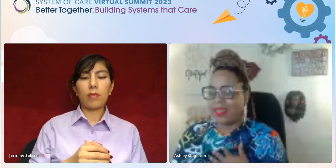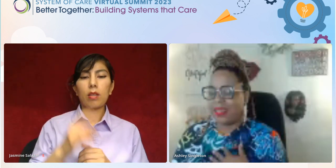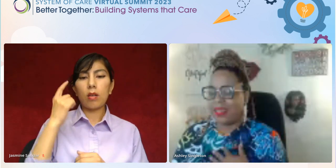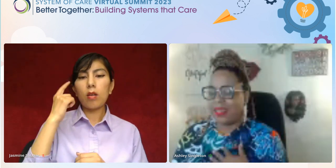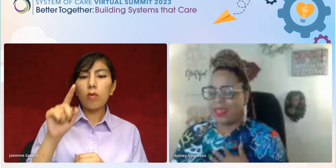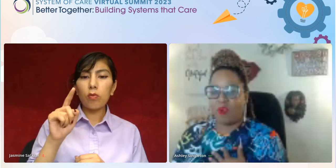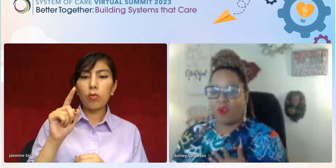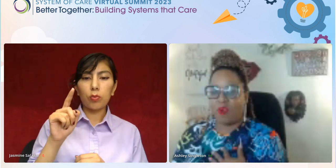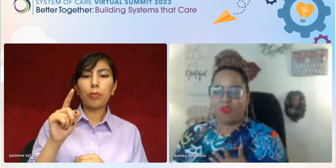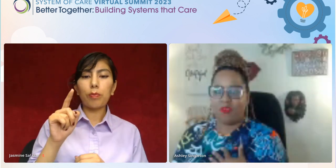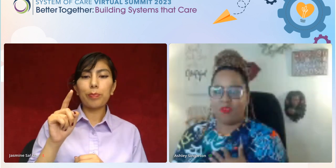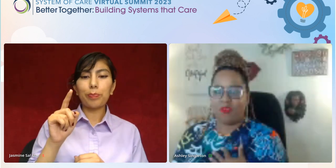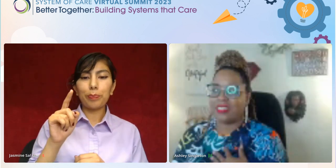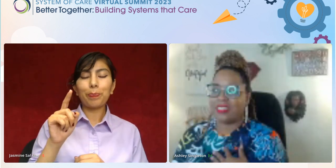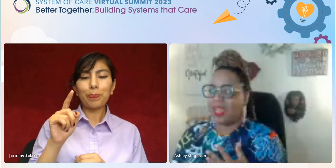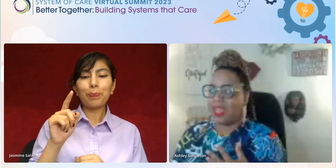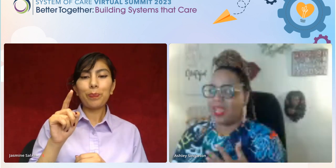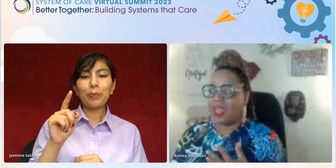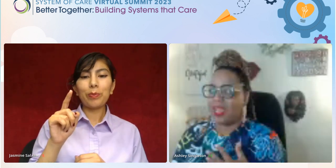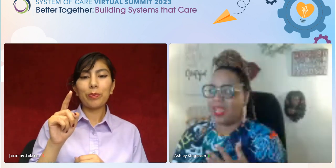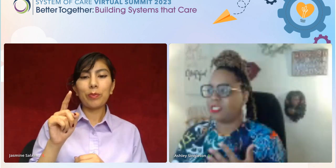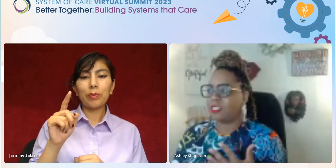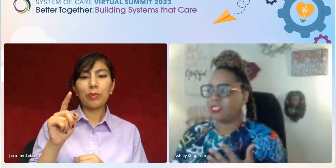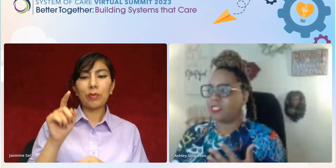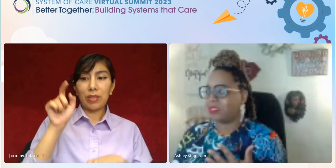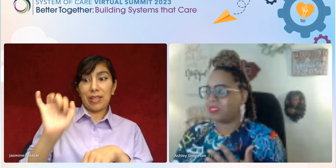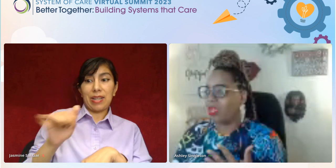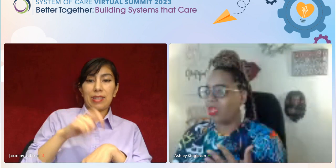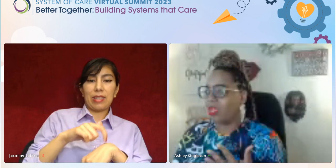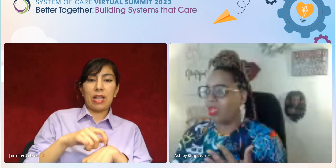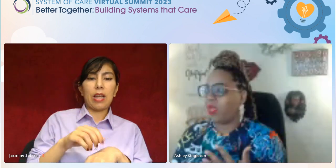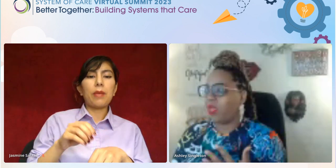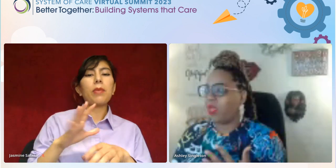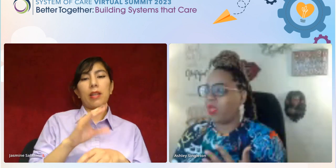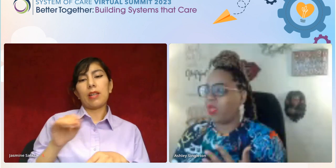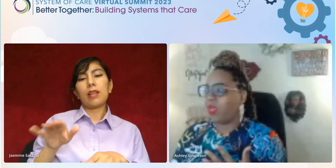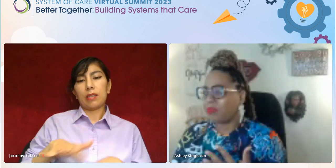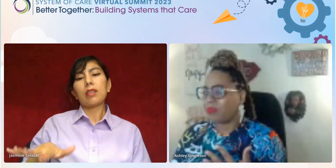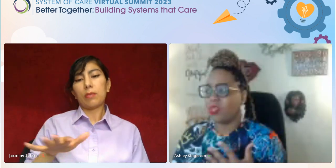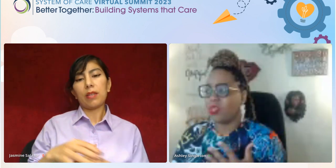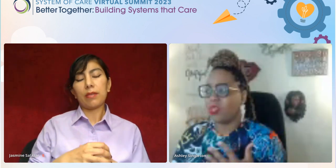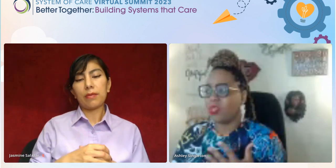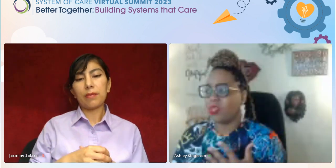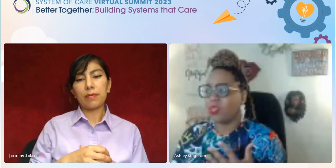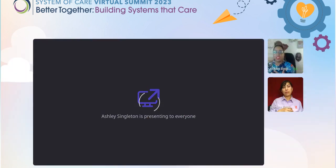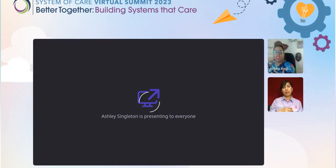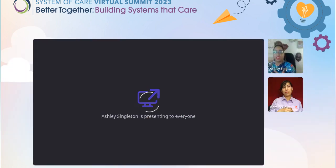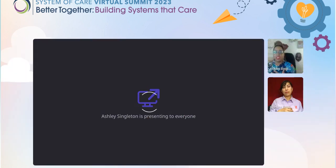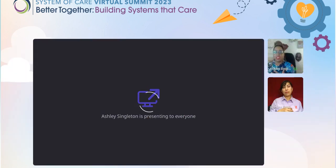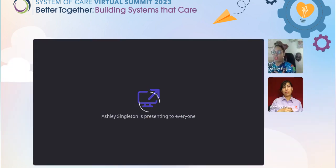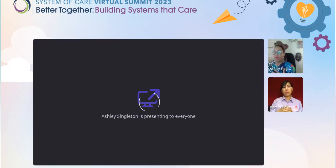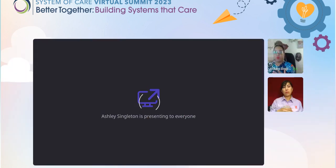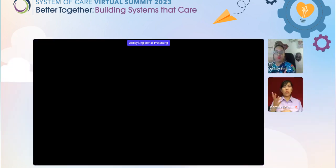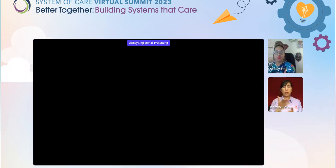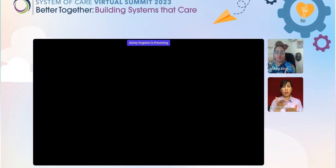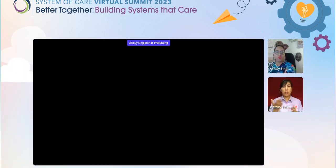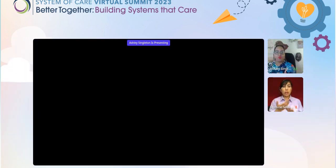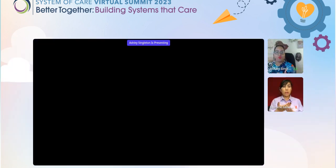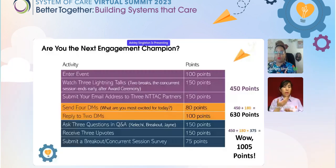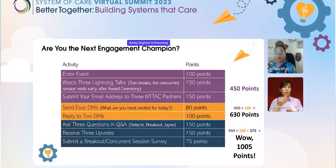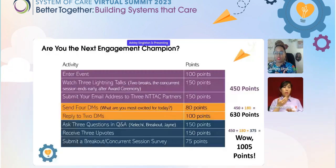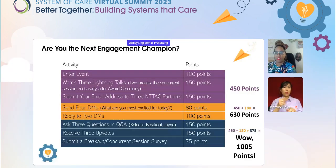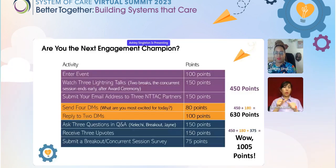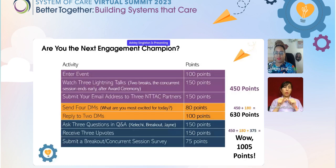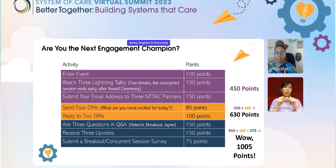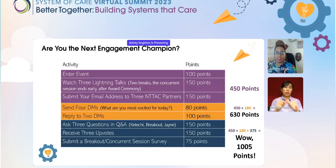that time and that space. Okay. So a couple of things before we move